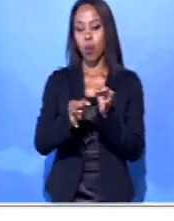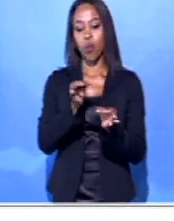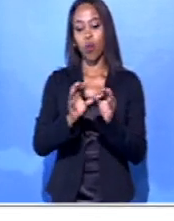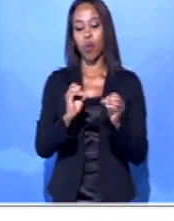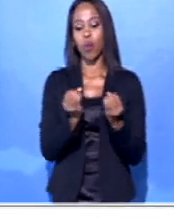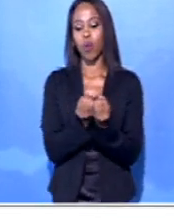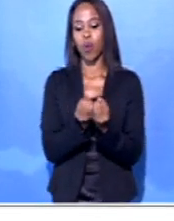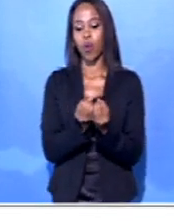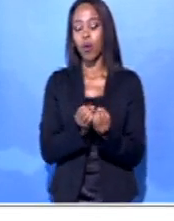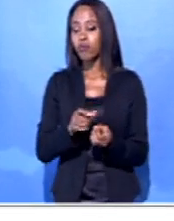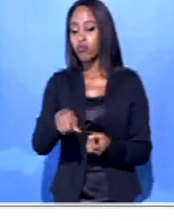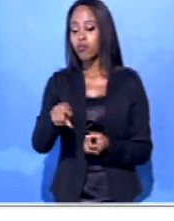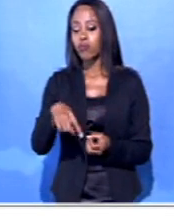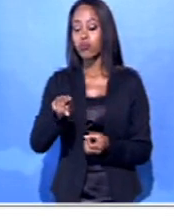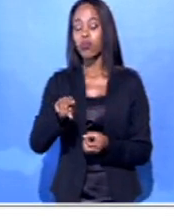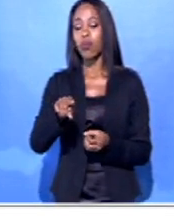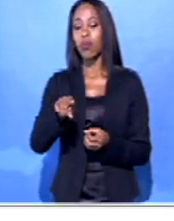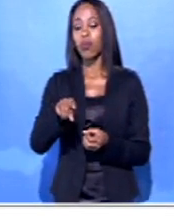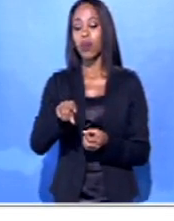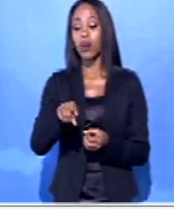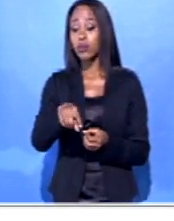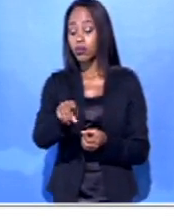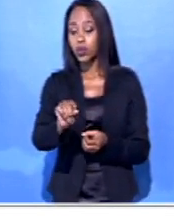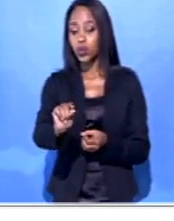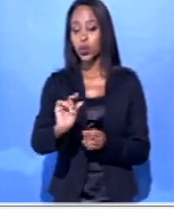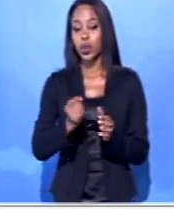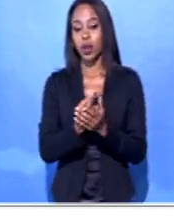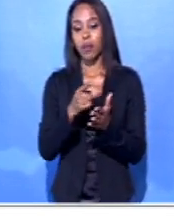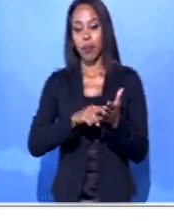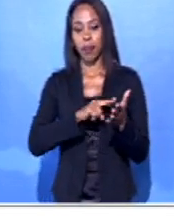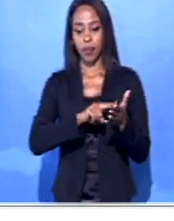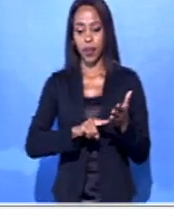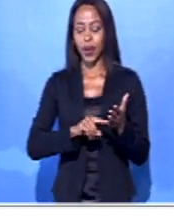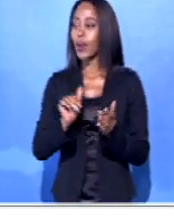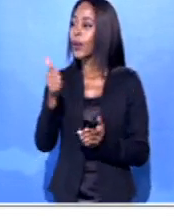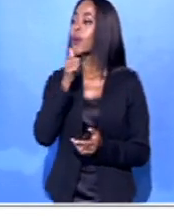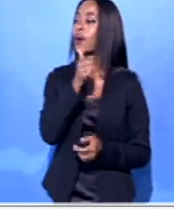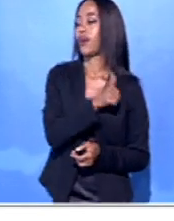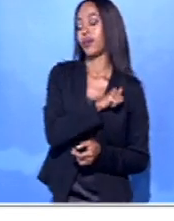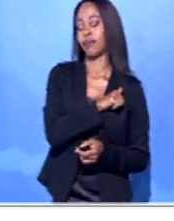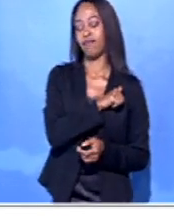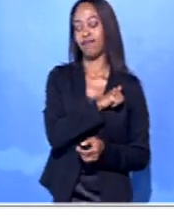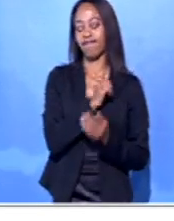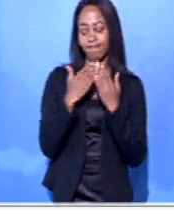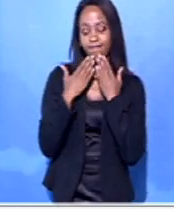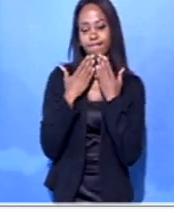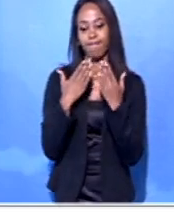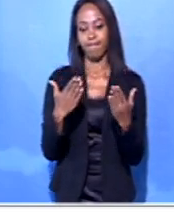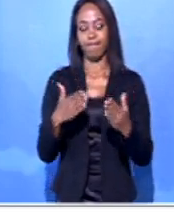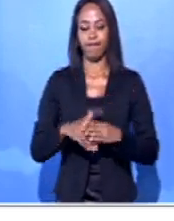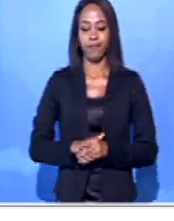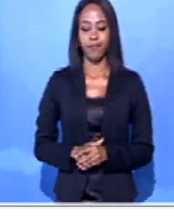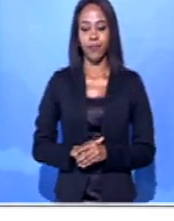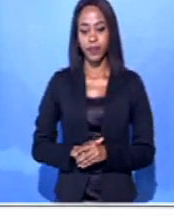in the upcoming elections a good luck. I thank you.